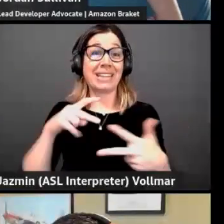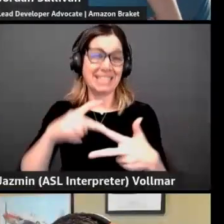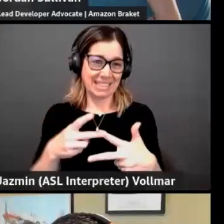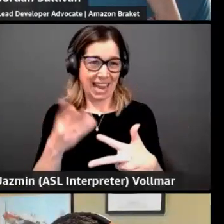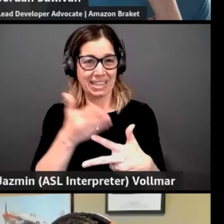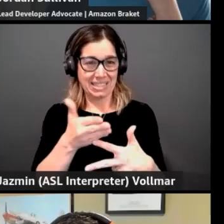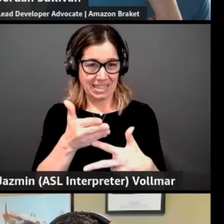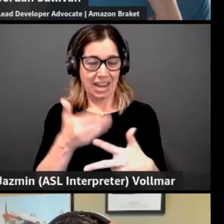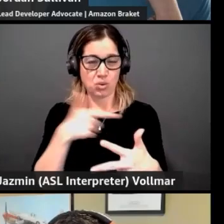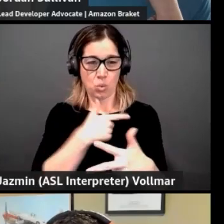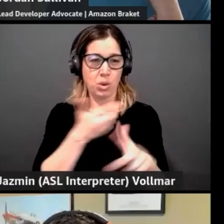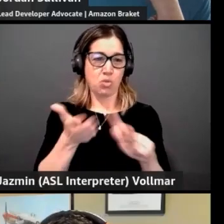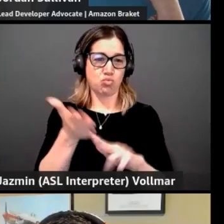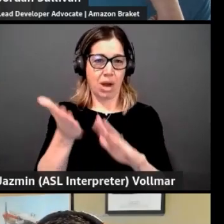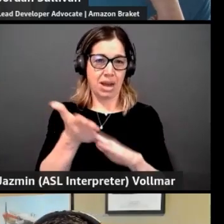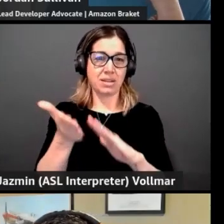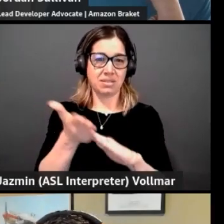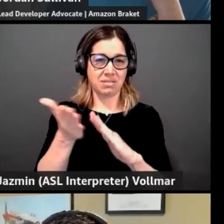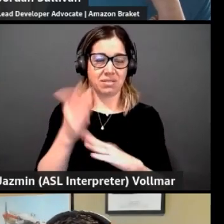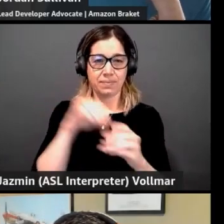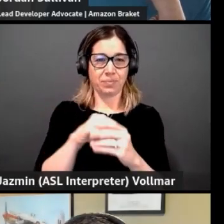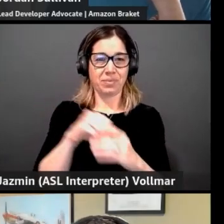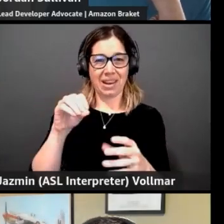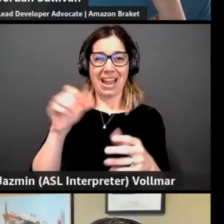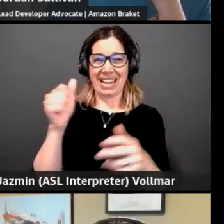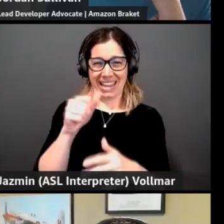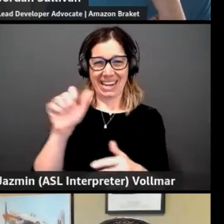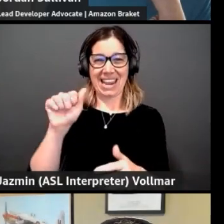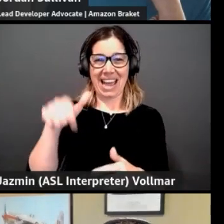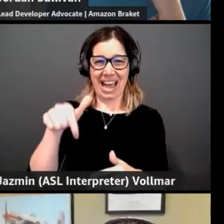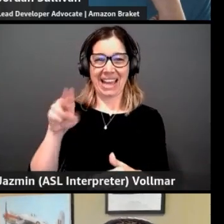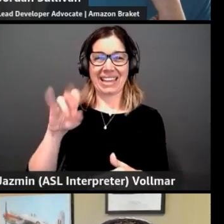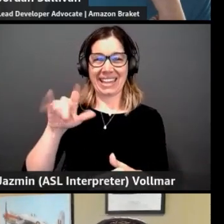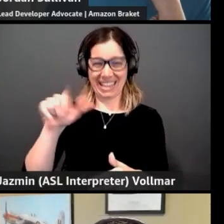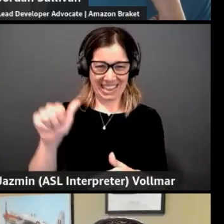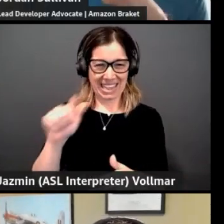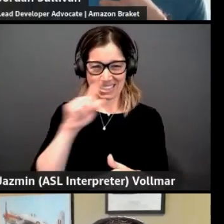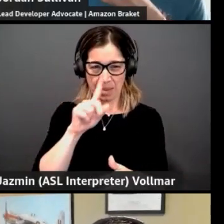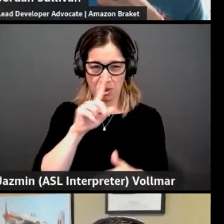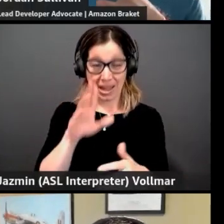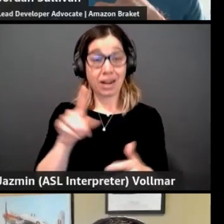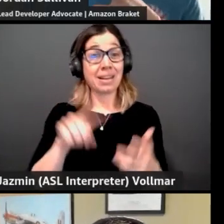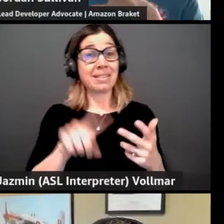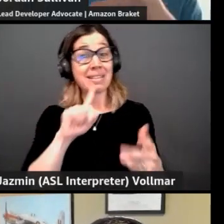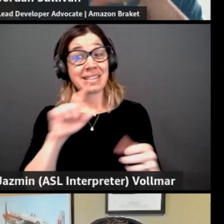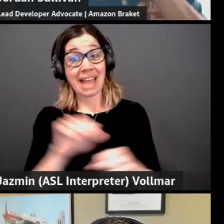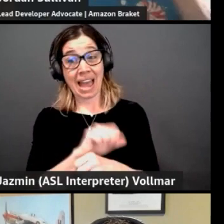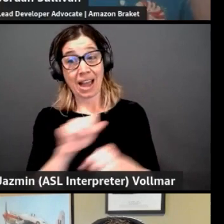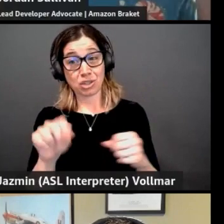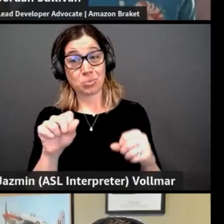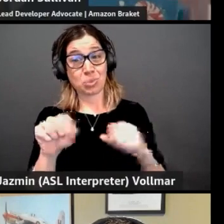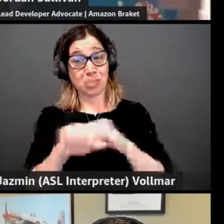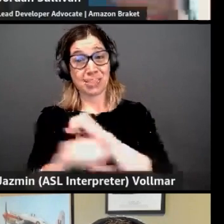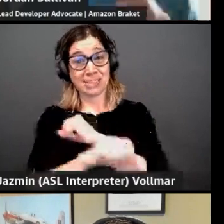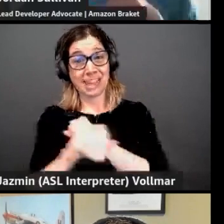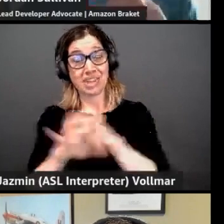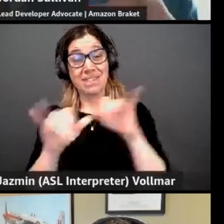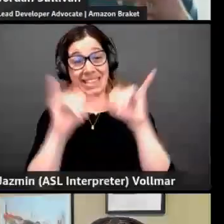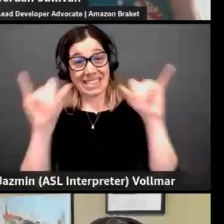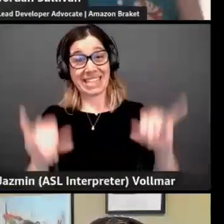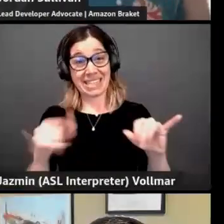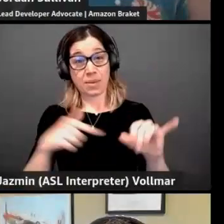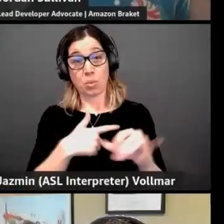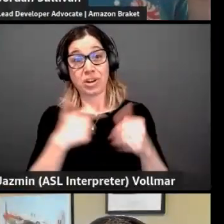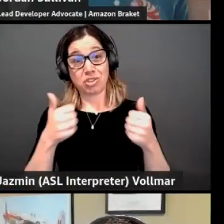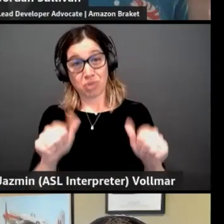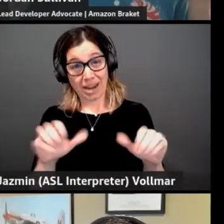we're running it in the Aquila simulator. And then there's the stage of the system that we're trying to do the